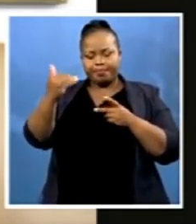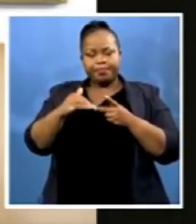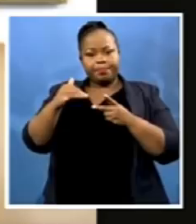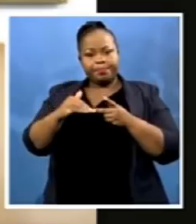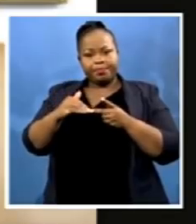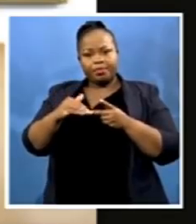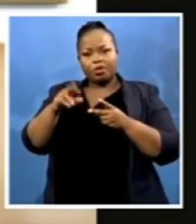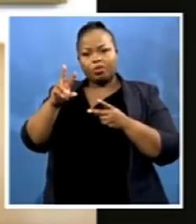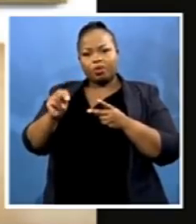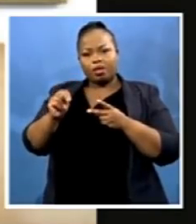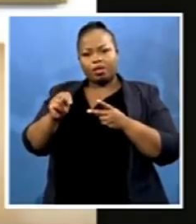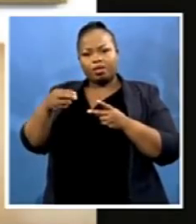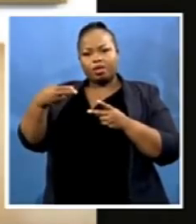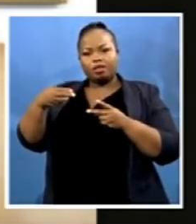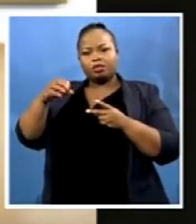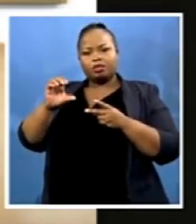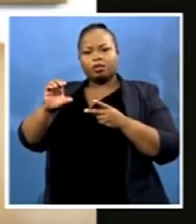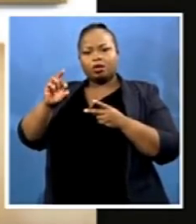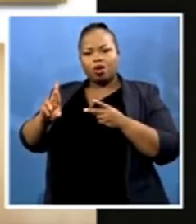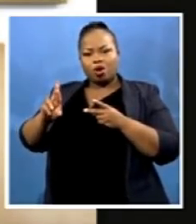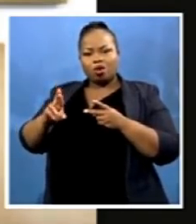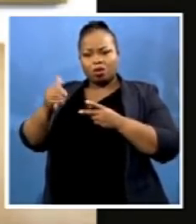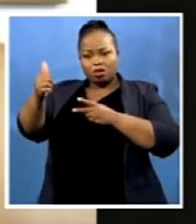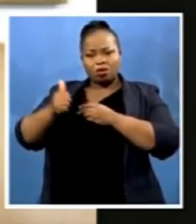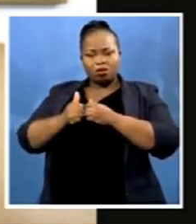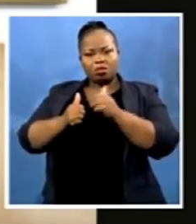to address these challenges.